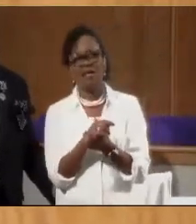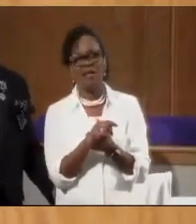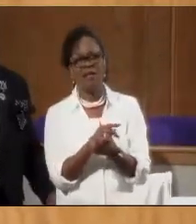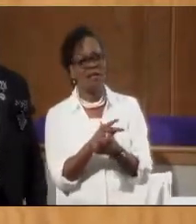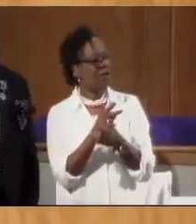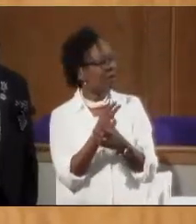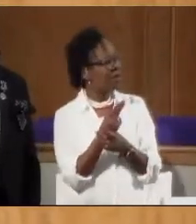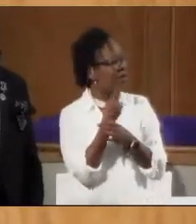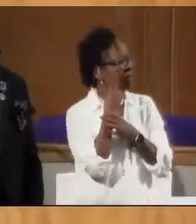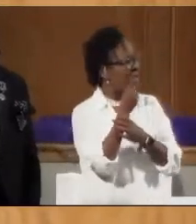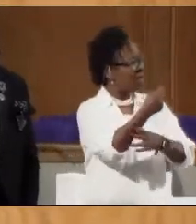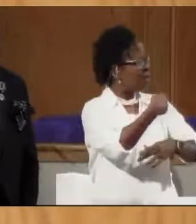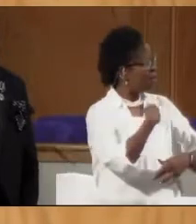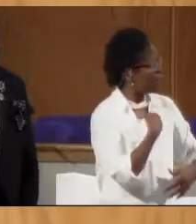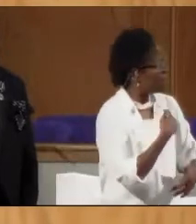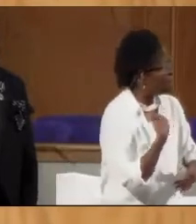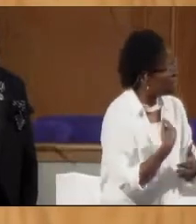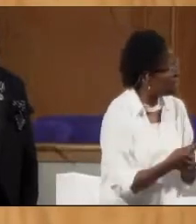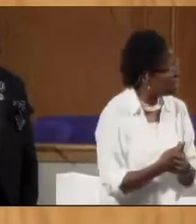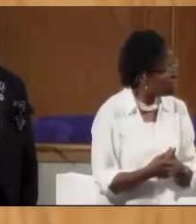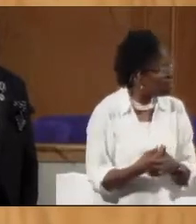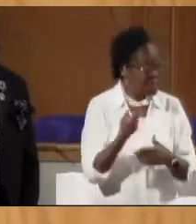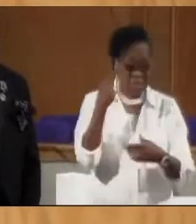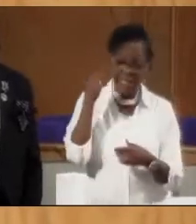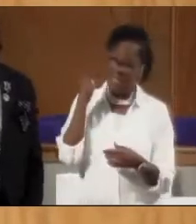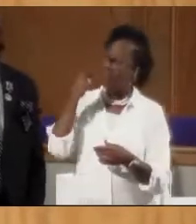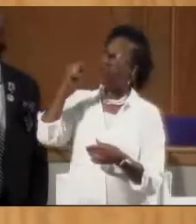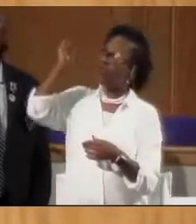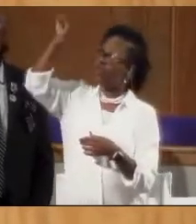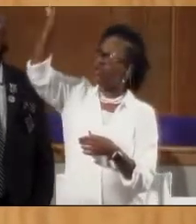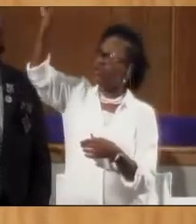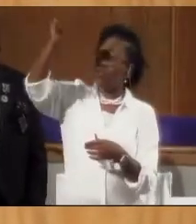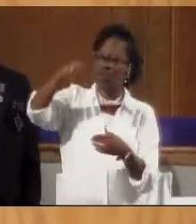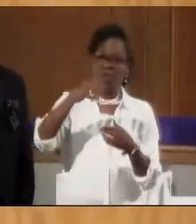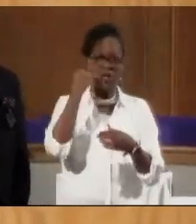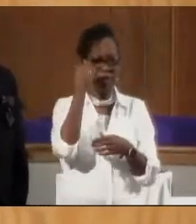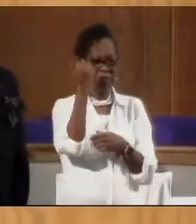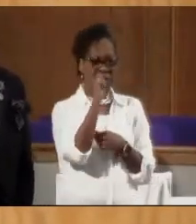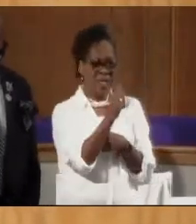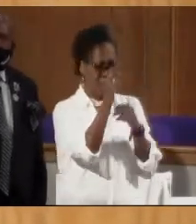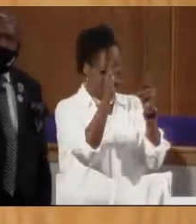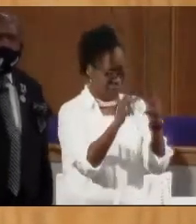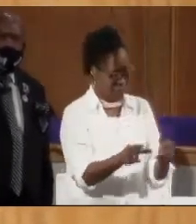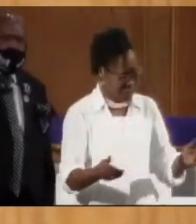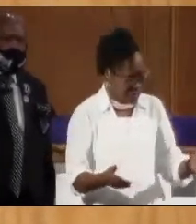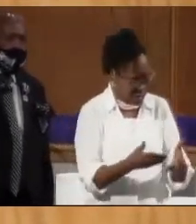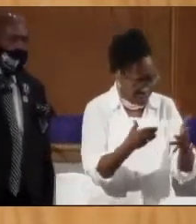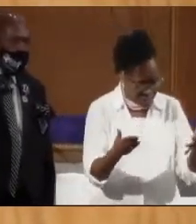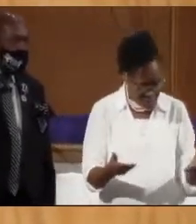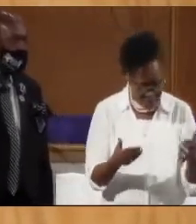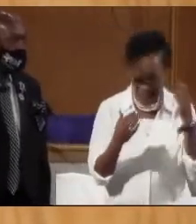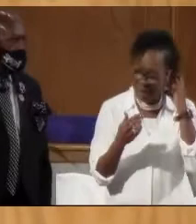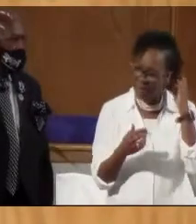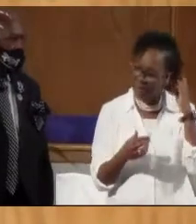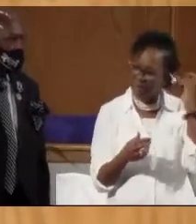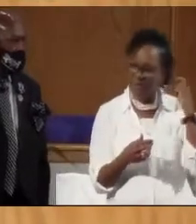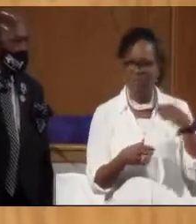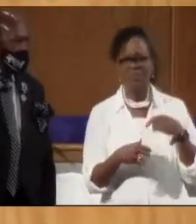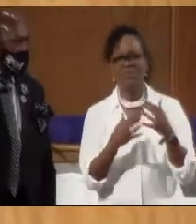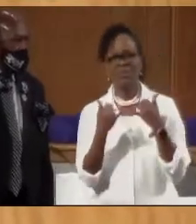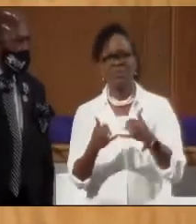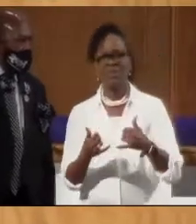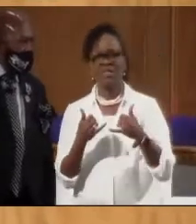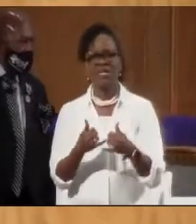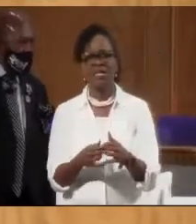what God did for you. If there's anybody here that's gonna praise